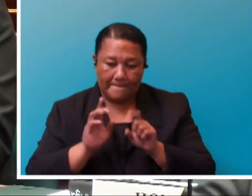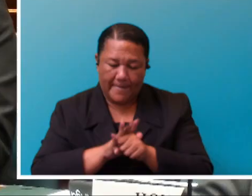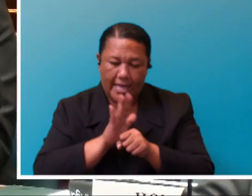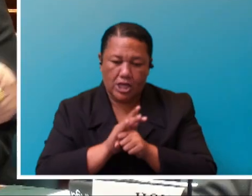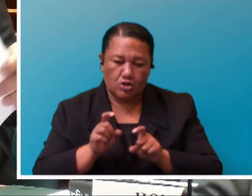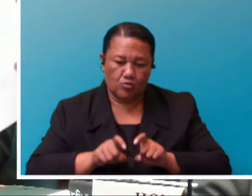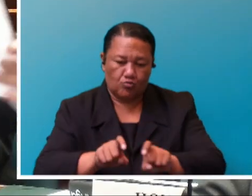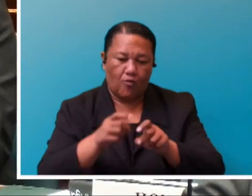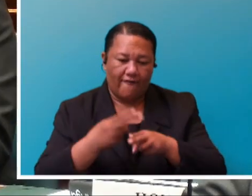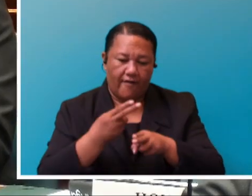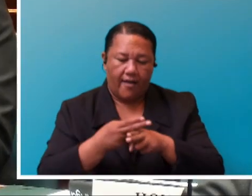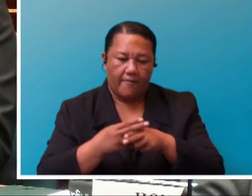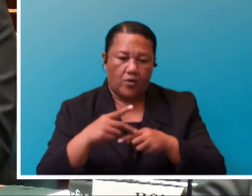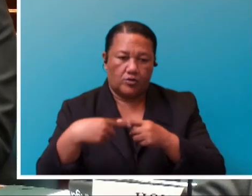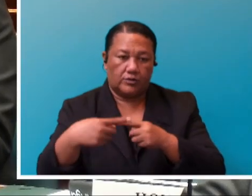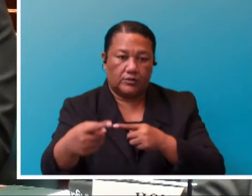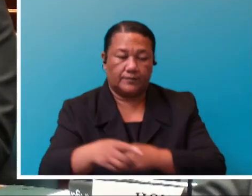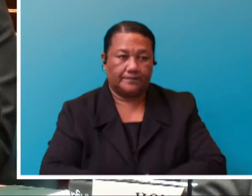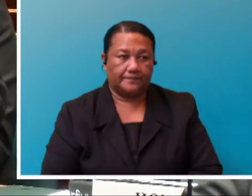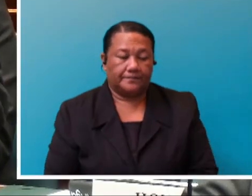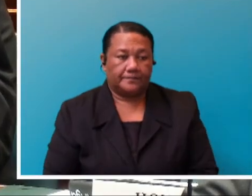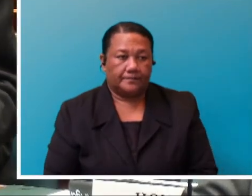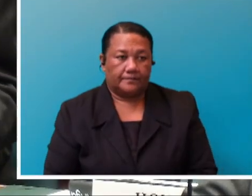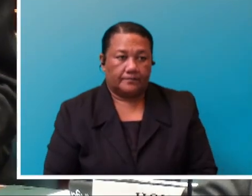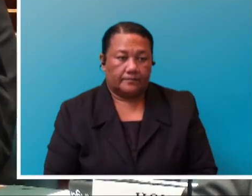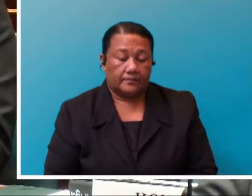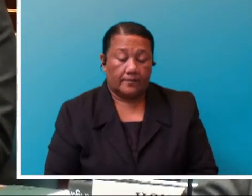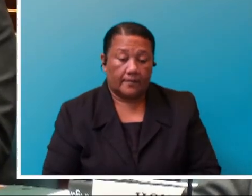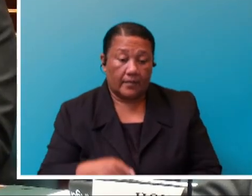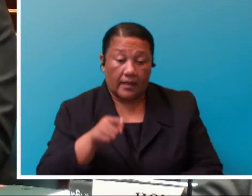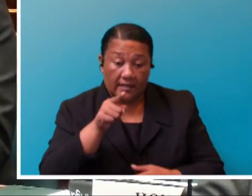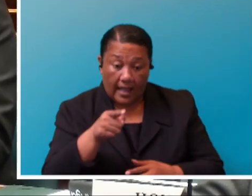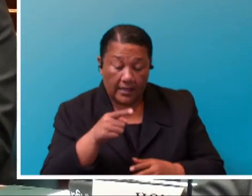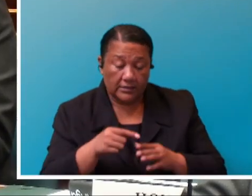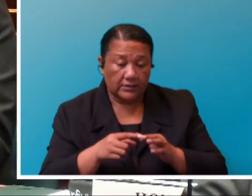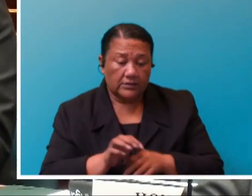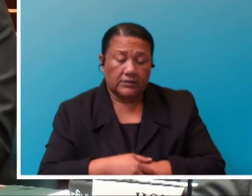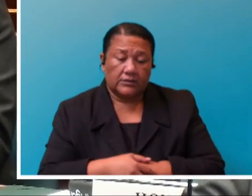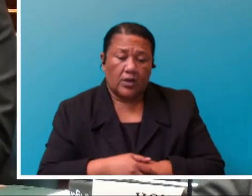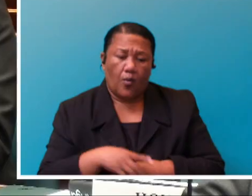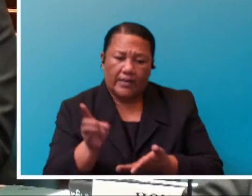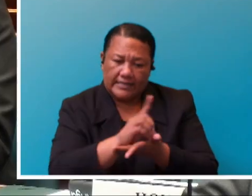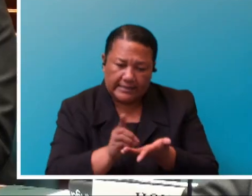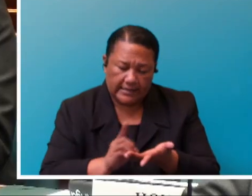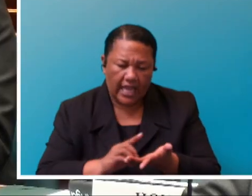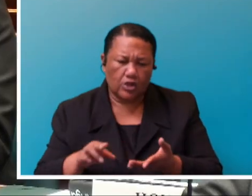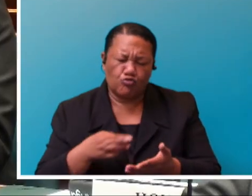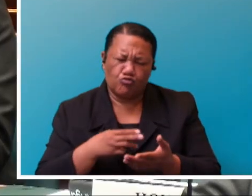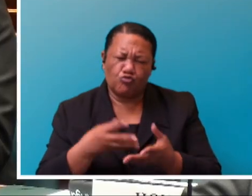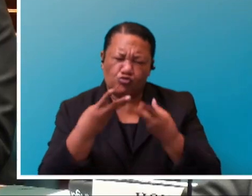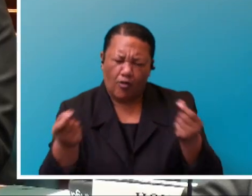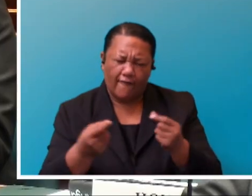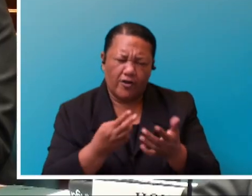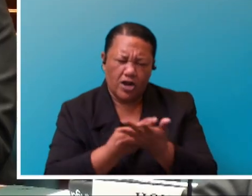producing. Mr. Speaker, these measures are not symbolic. They are designed to address real challenges